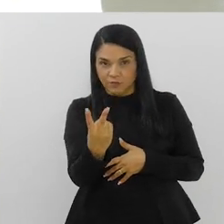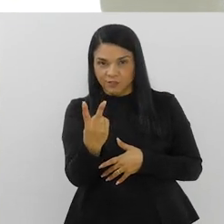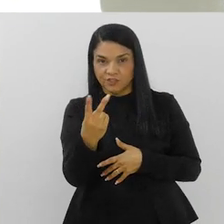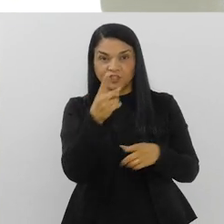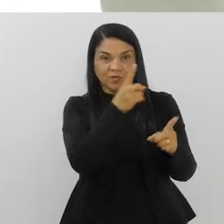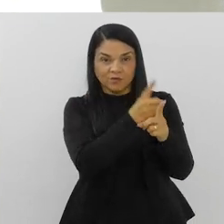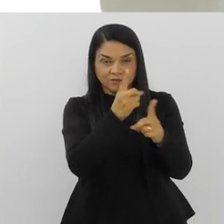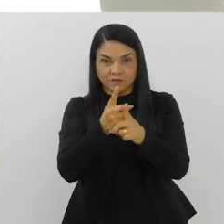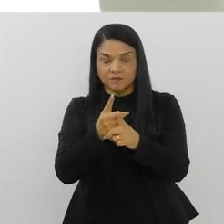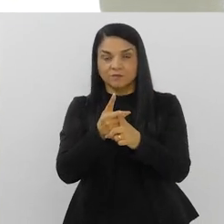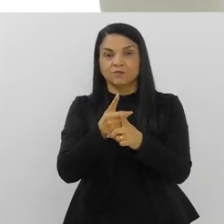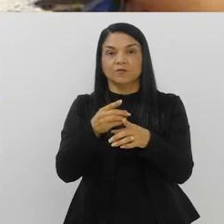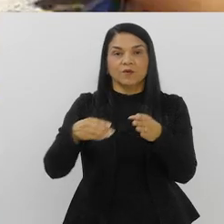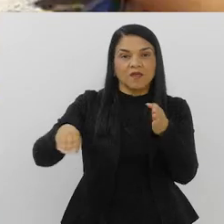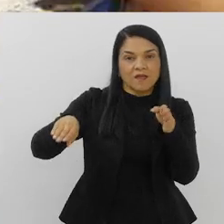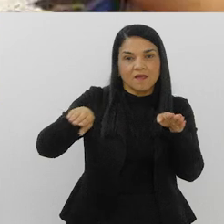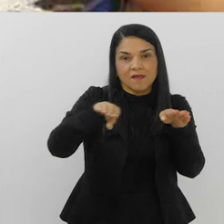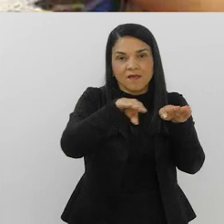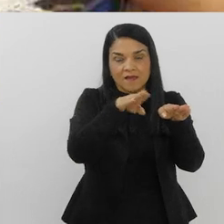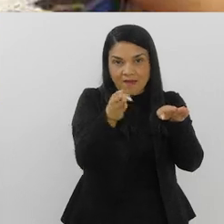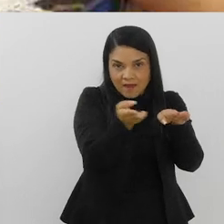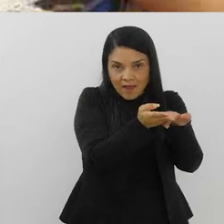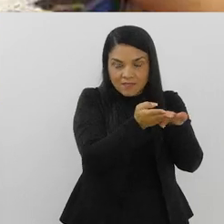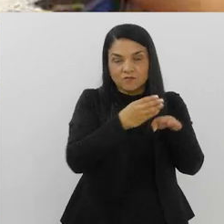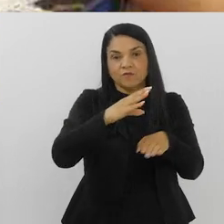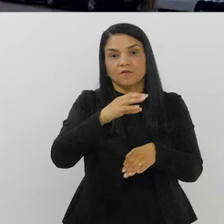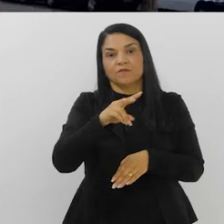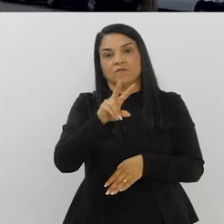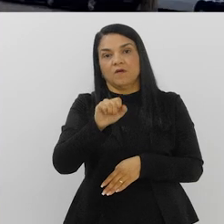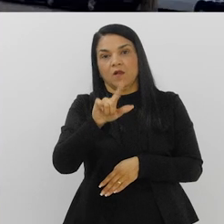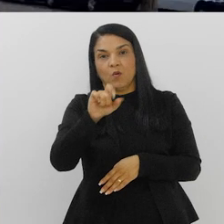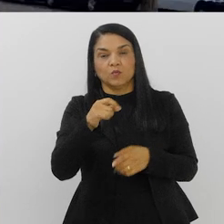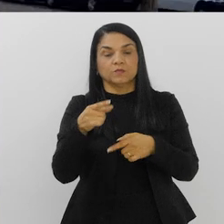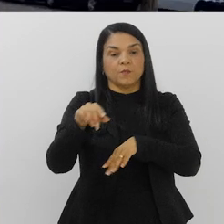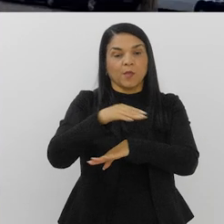items found only in the area of the other areas.